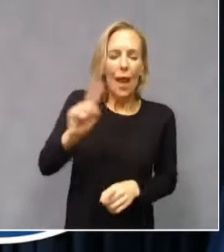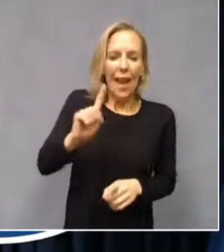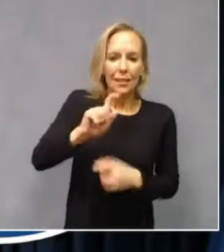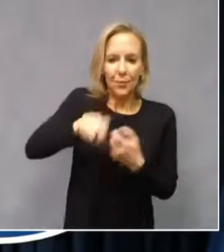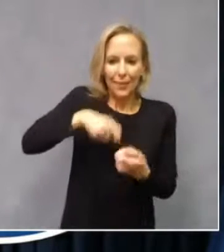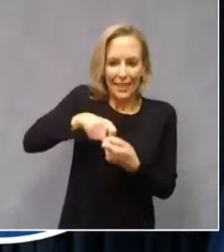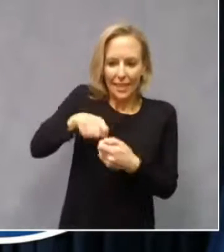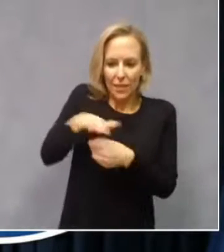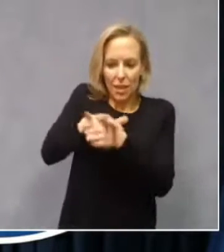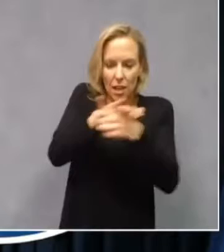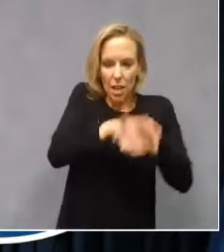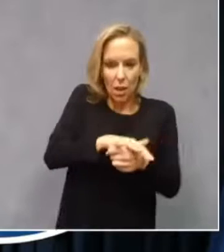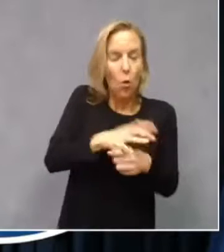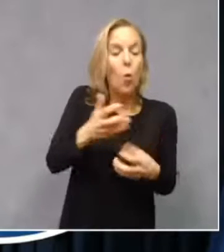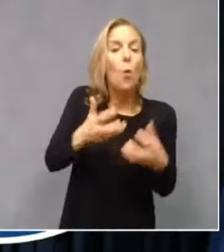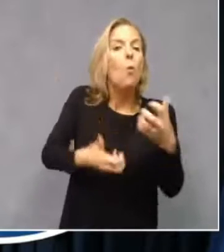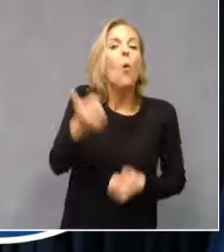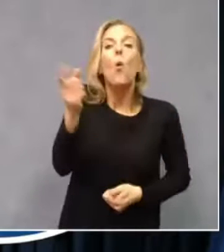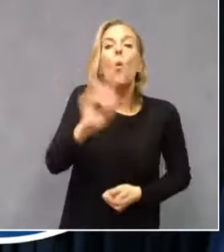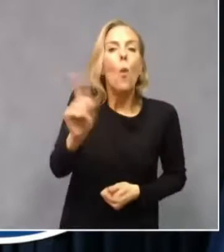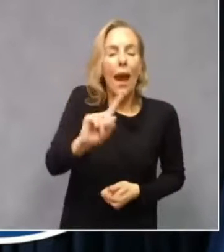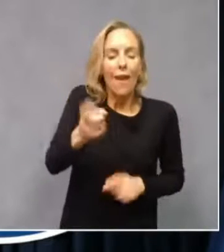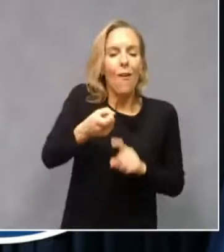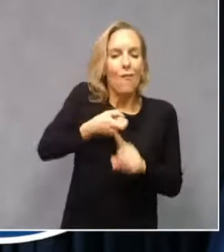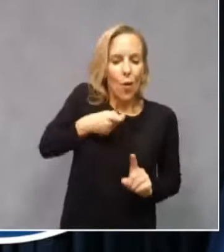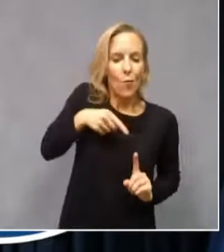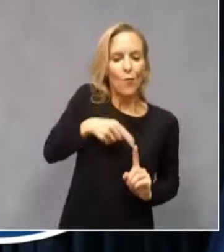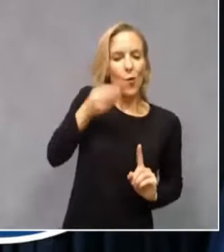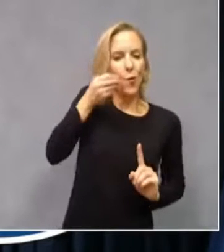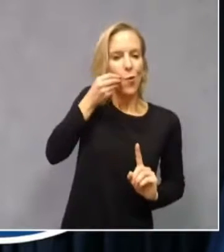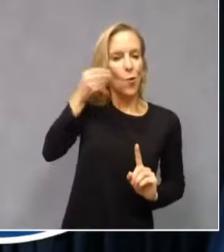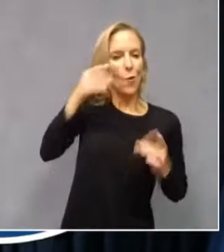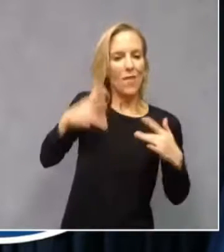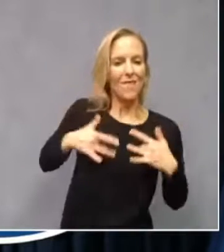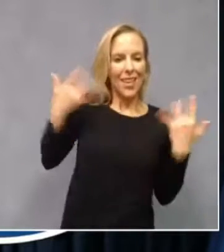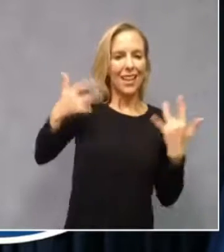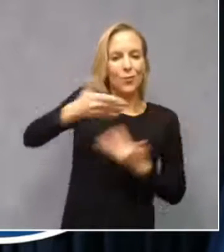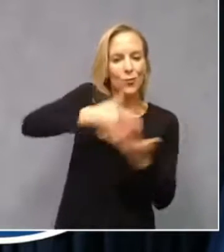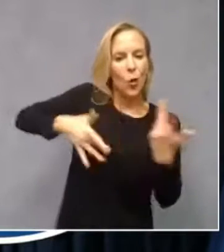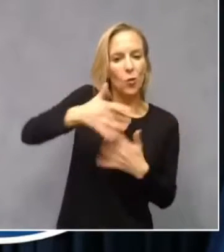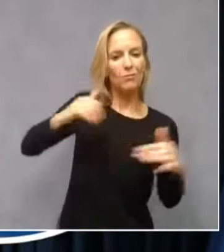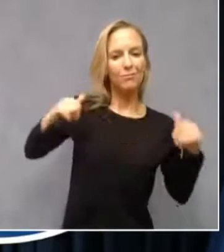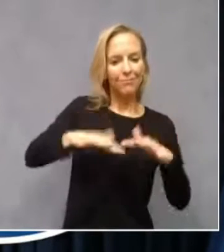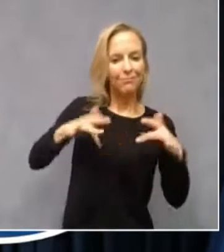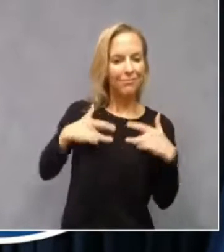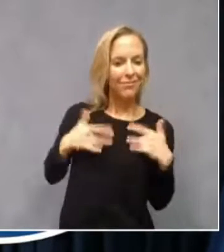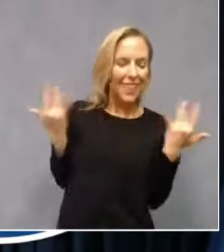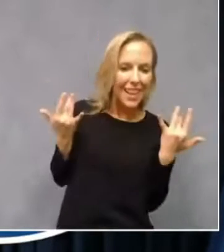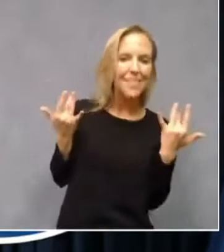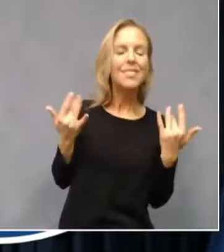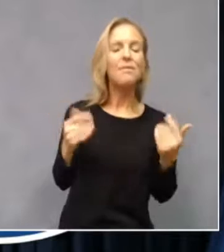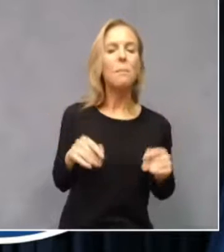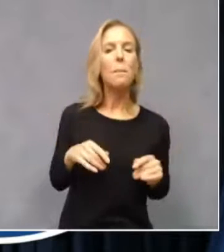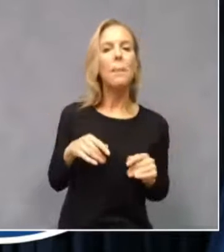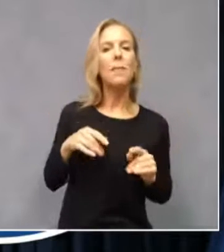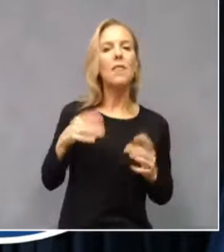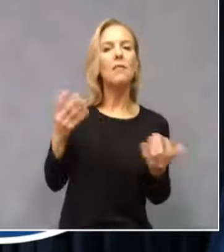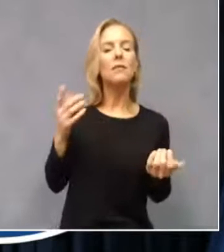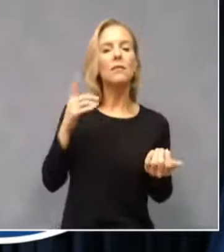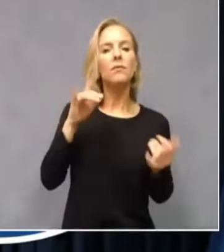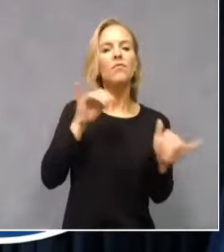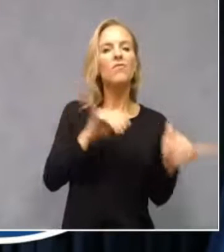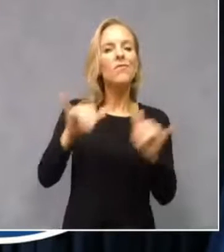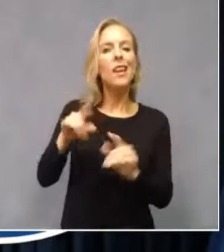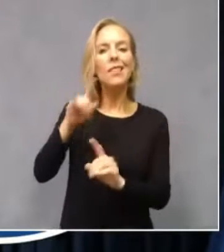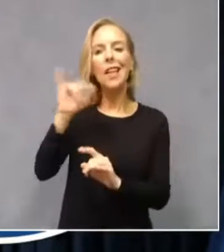3/4 of it, was household and social gatherings. Other places that have been targeted and restrictions in Kentucky